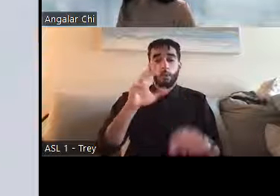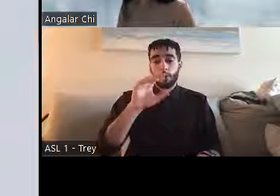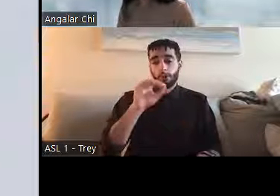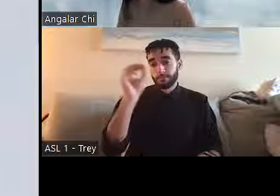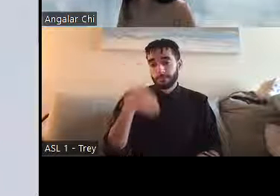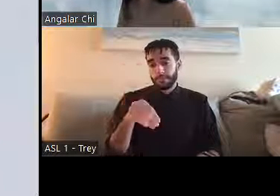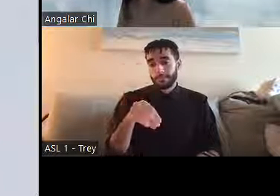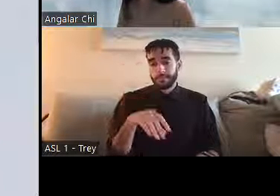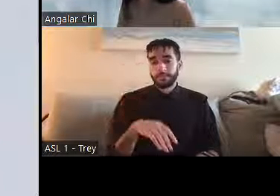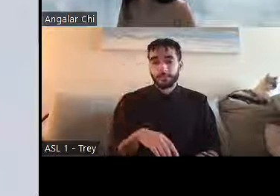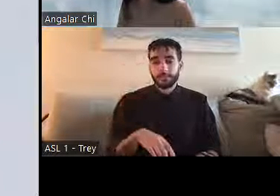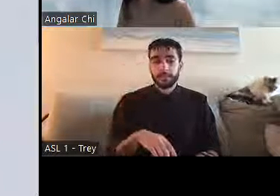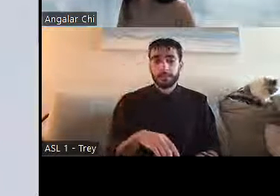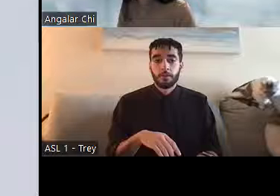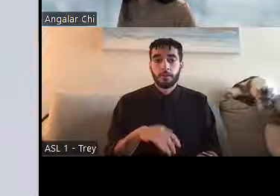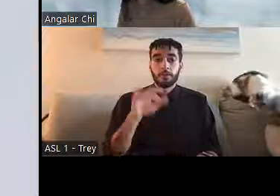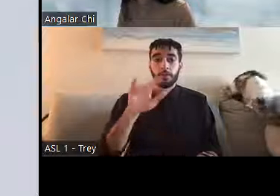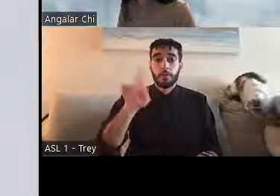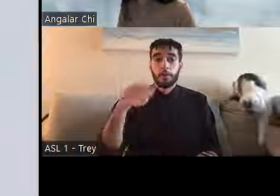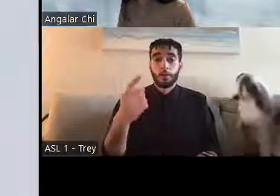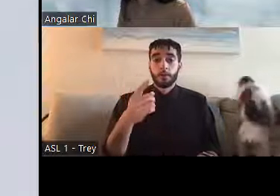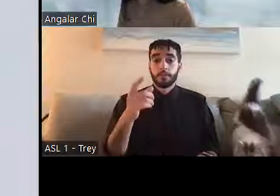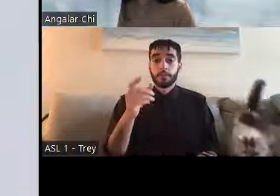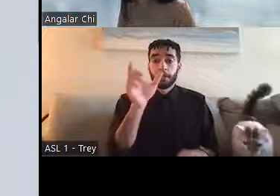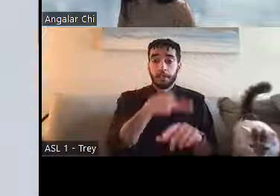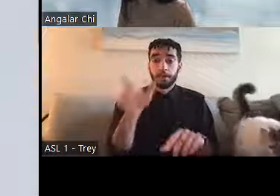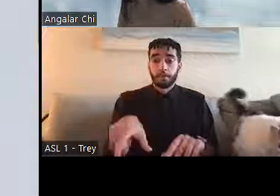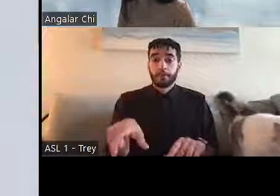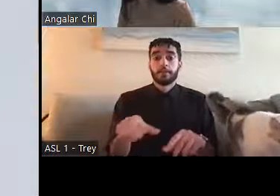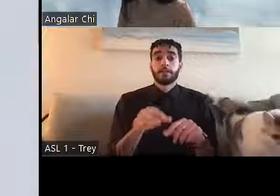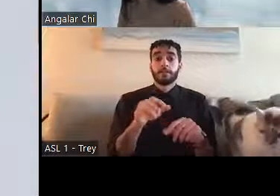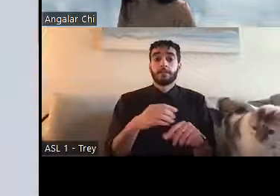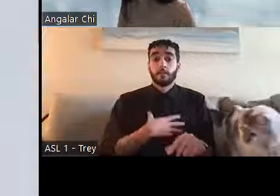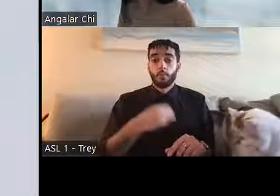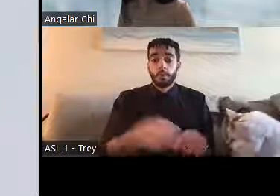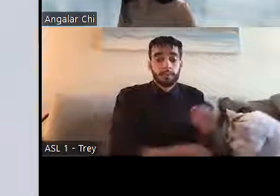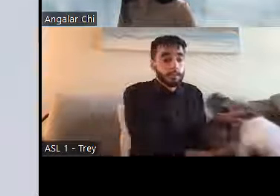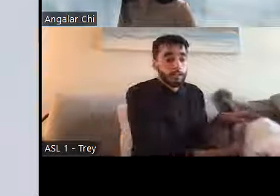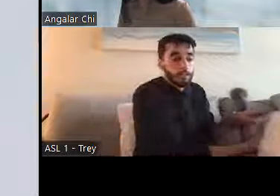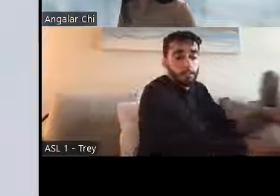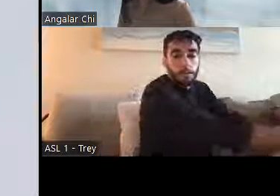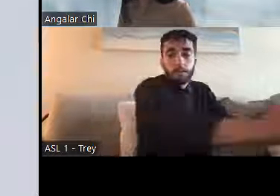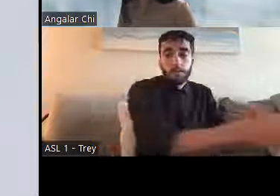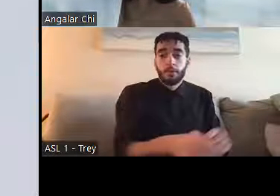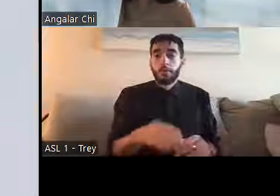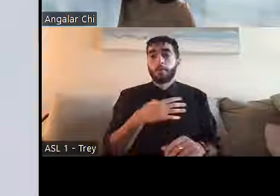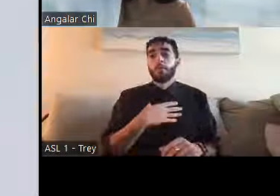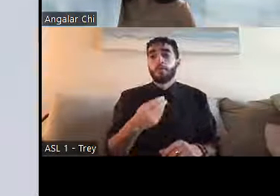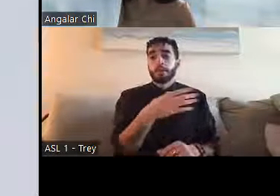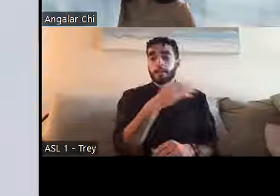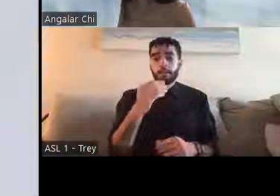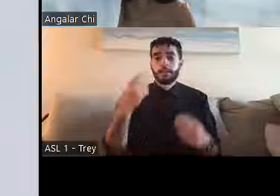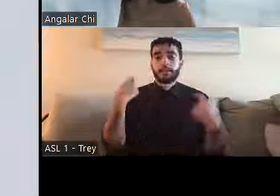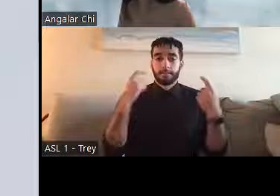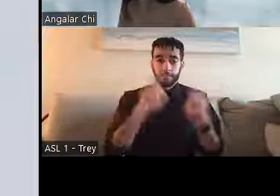that the only categories where sample sizes were sufficient were the Hispanic and white populations. Almost half of the caregivers